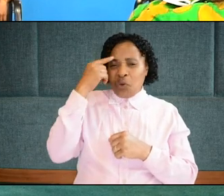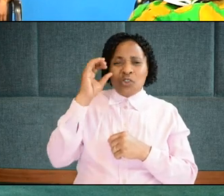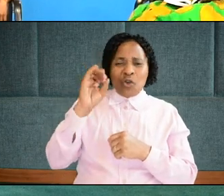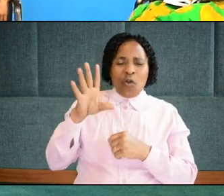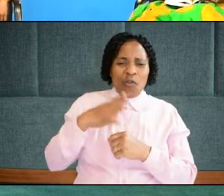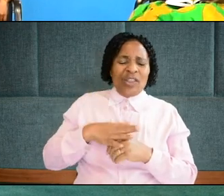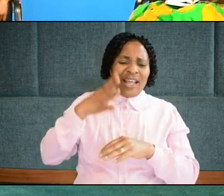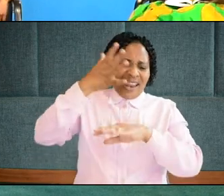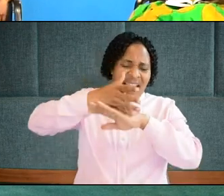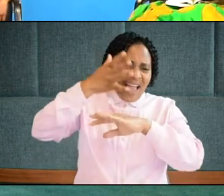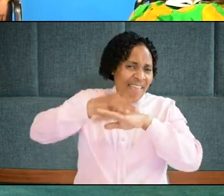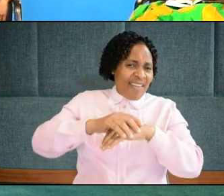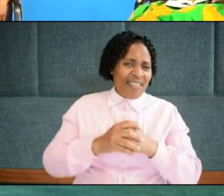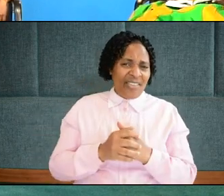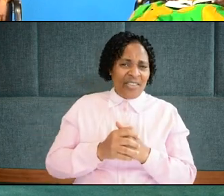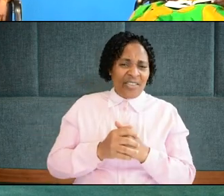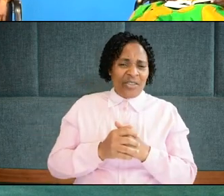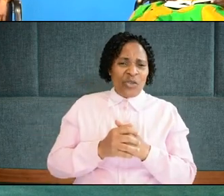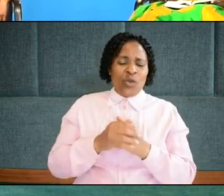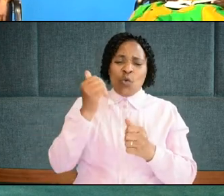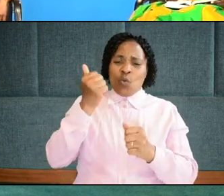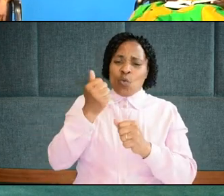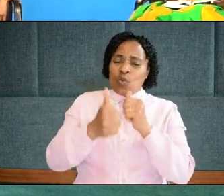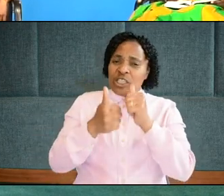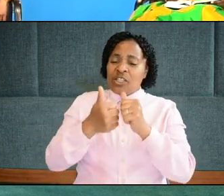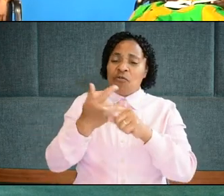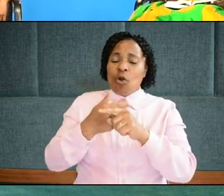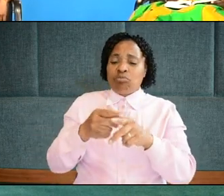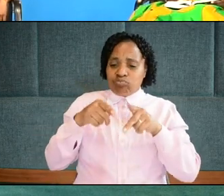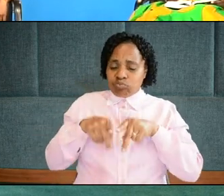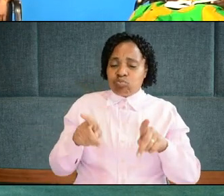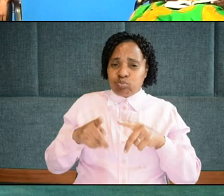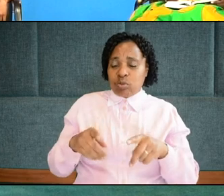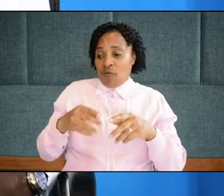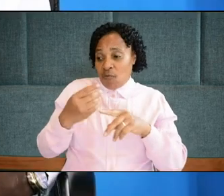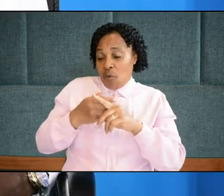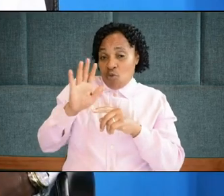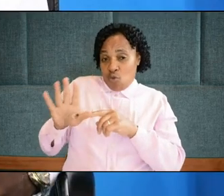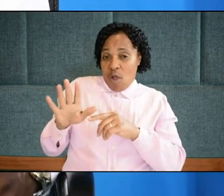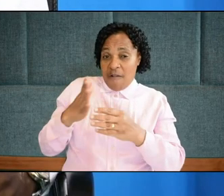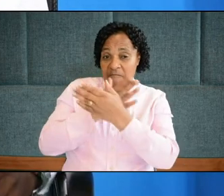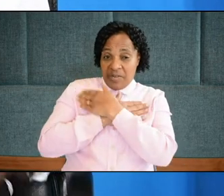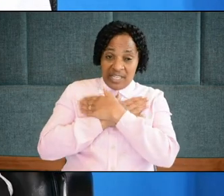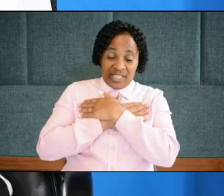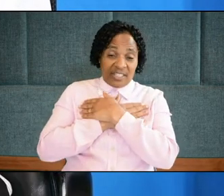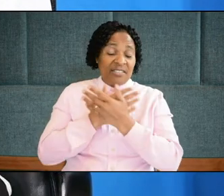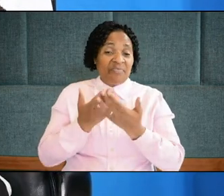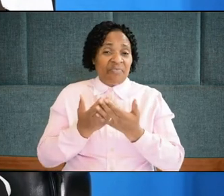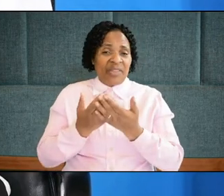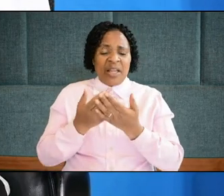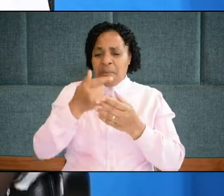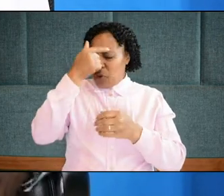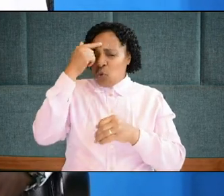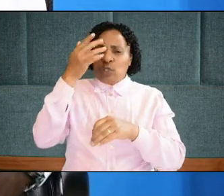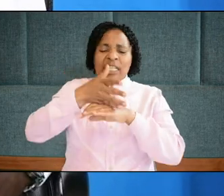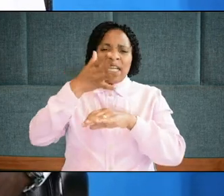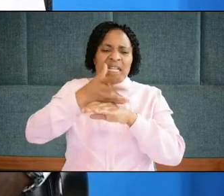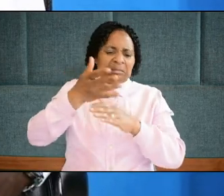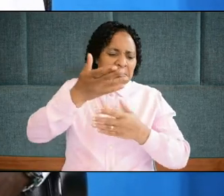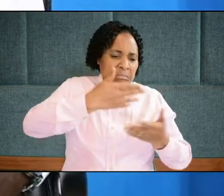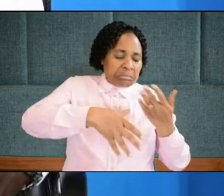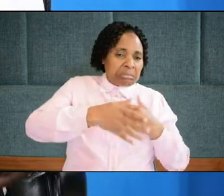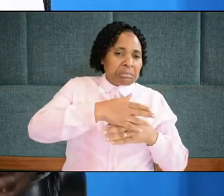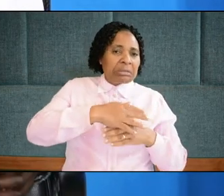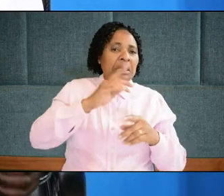the deception that Ruth's friend, should I call him your friend or your classmate? because of the deception that they engaged in, they